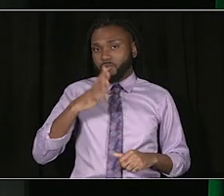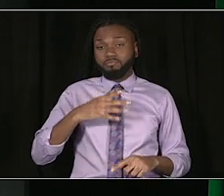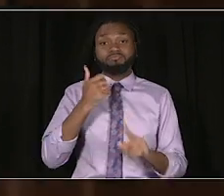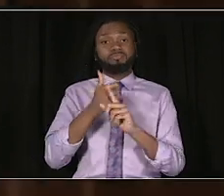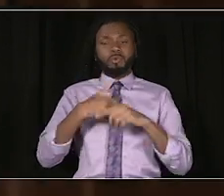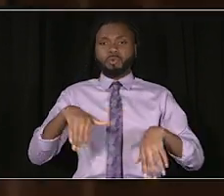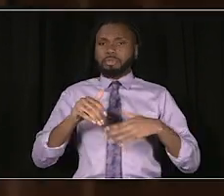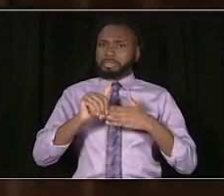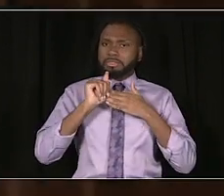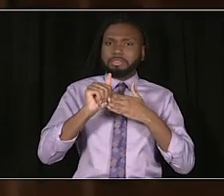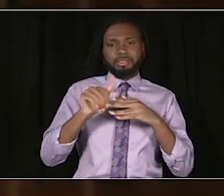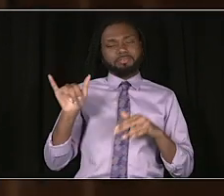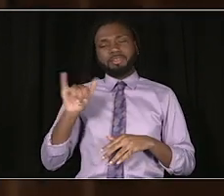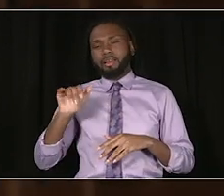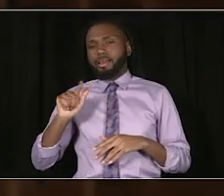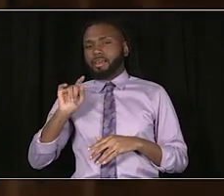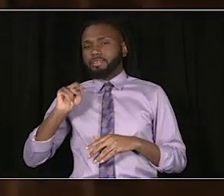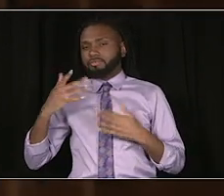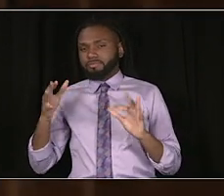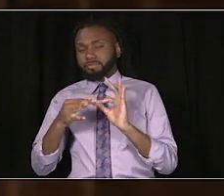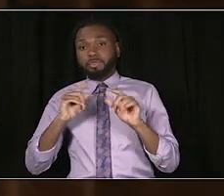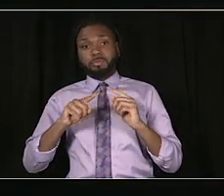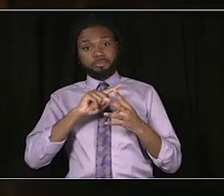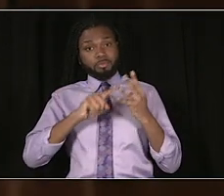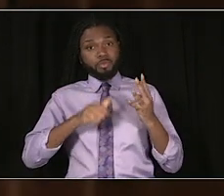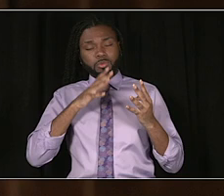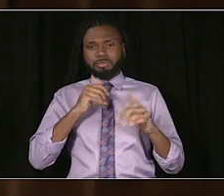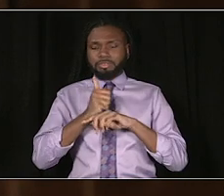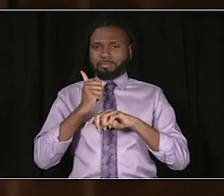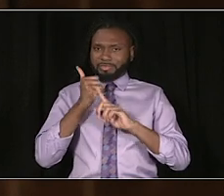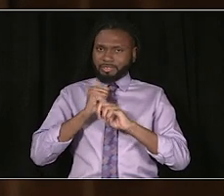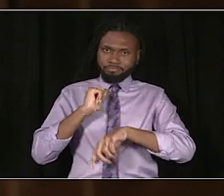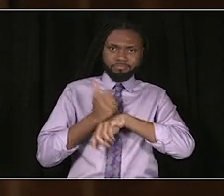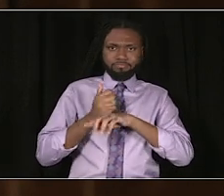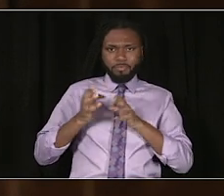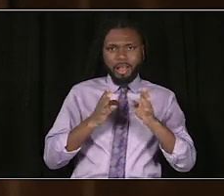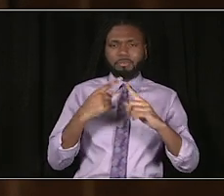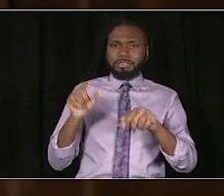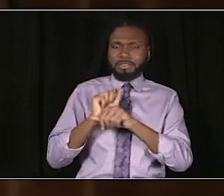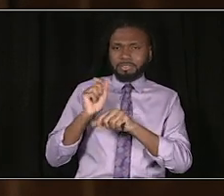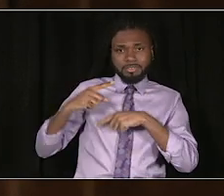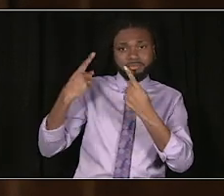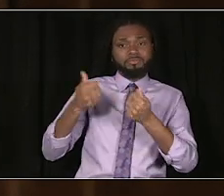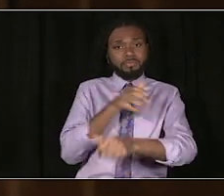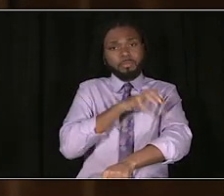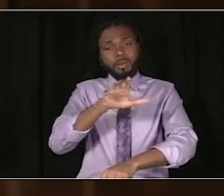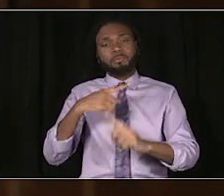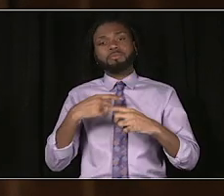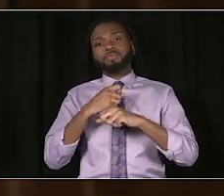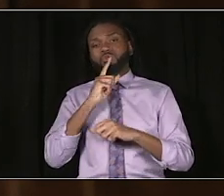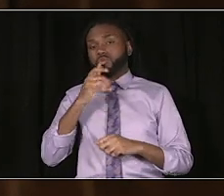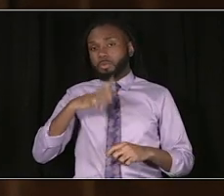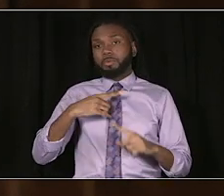only trailblazers, as Allison stated, but women who have forged paths and worked tirelessly to empower and ensure that women